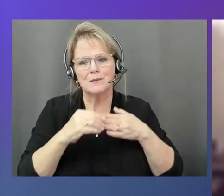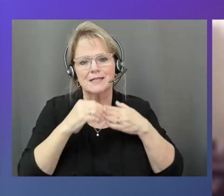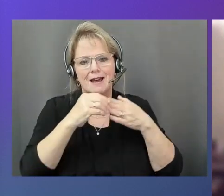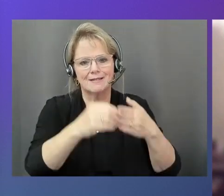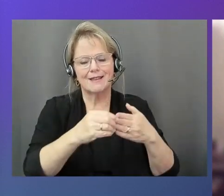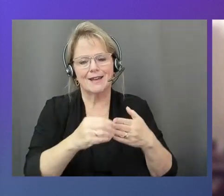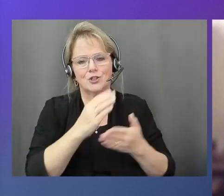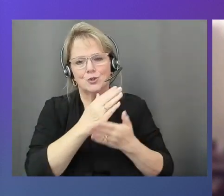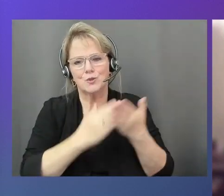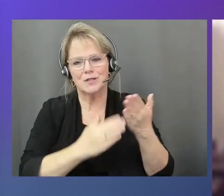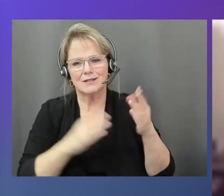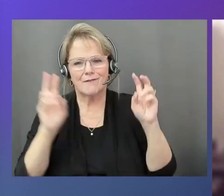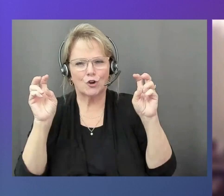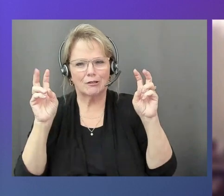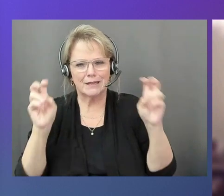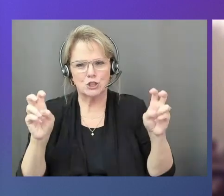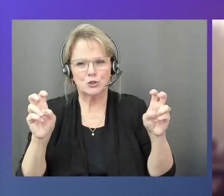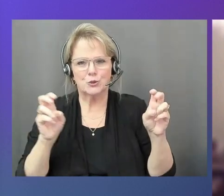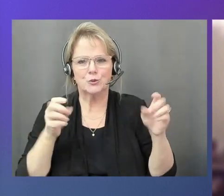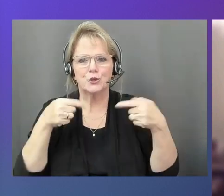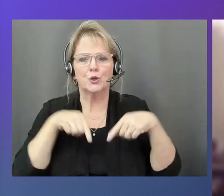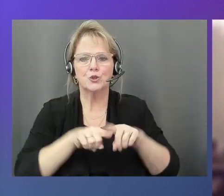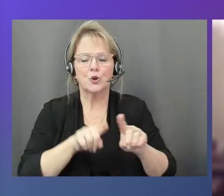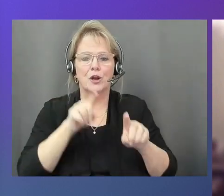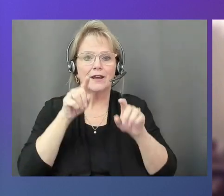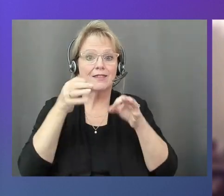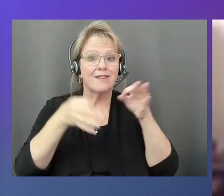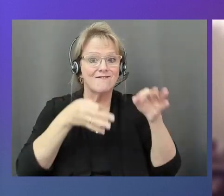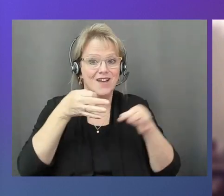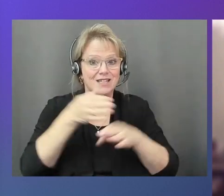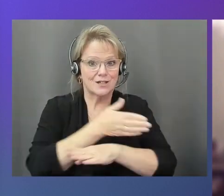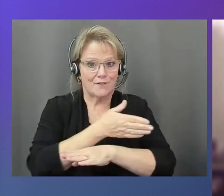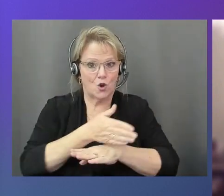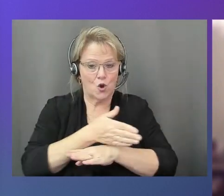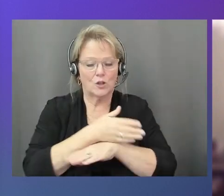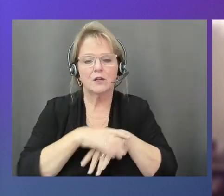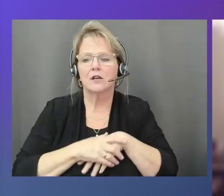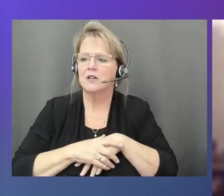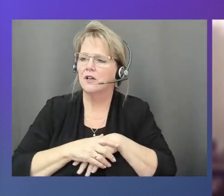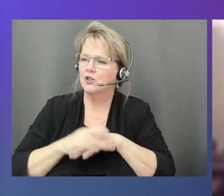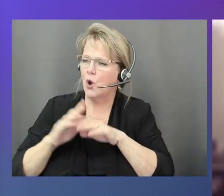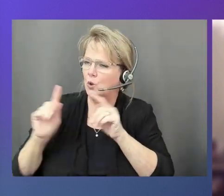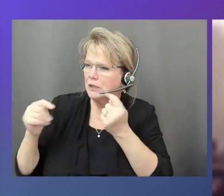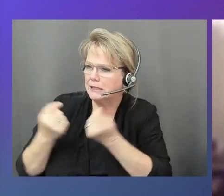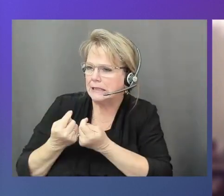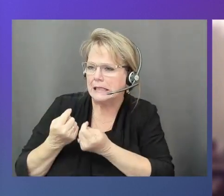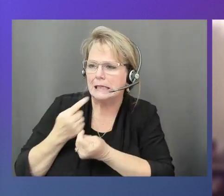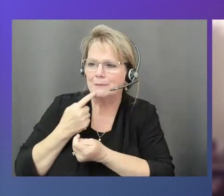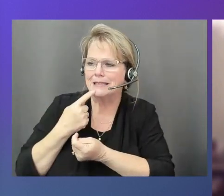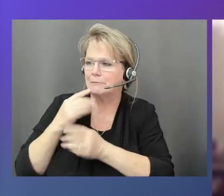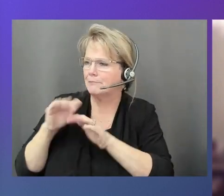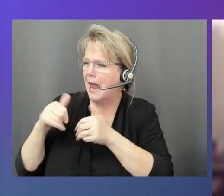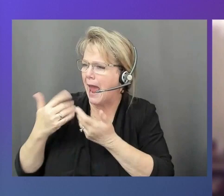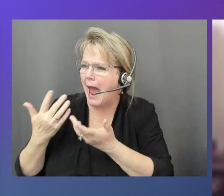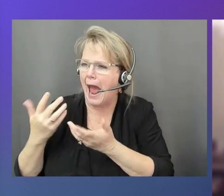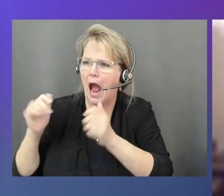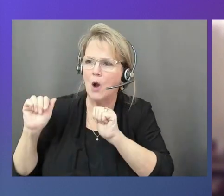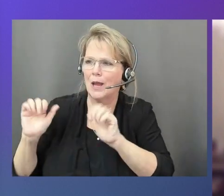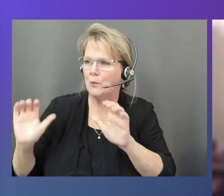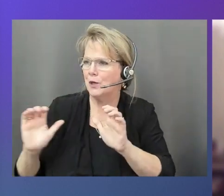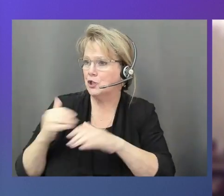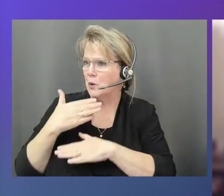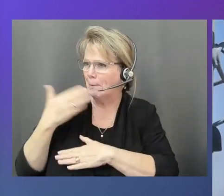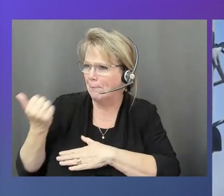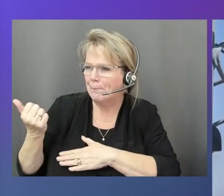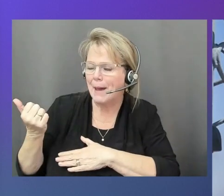That brought the team to ask the question, how could we do this better? How could we mitigate some of the issues that we're experiencing? The first issue we ran